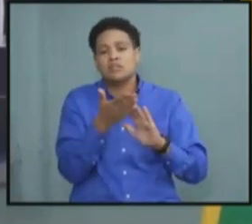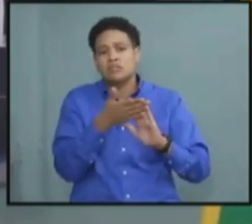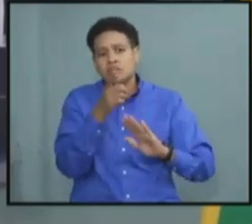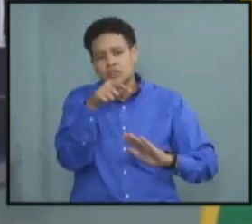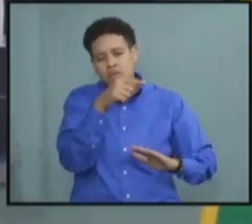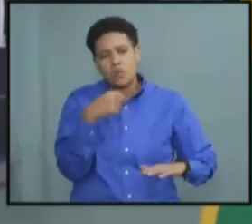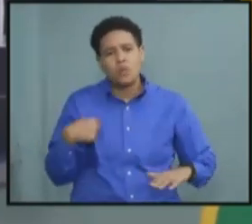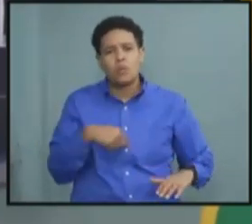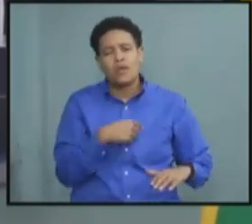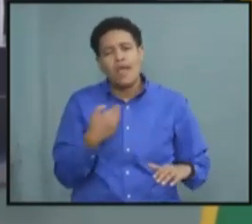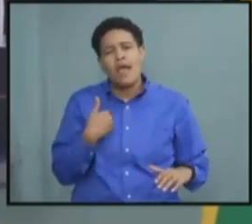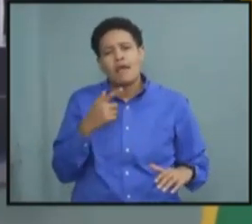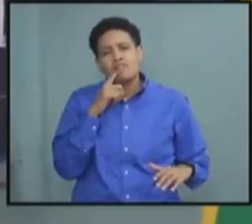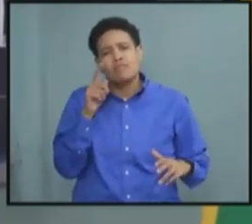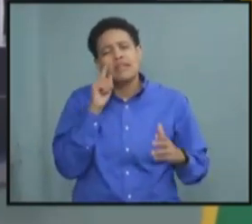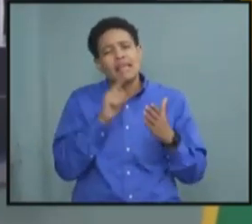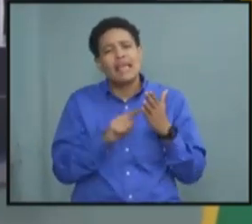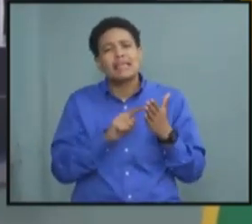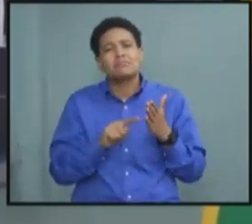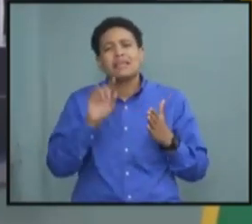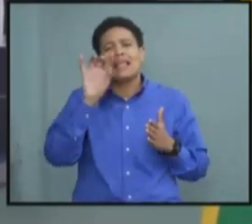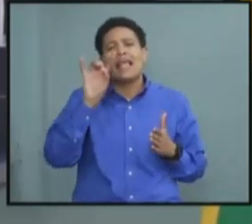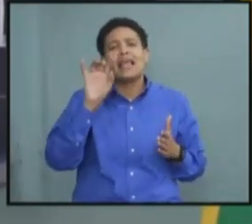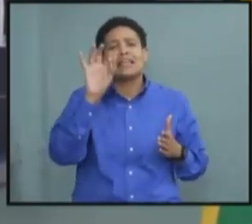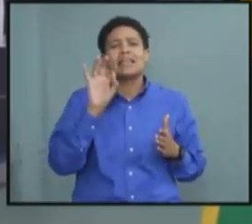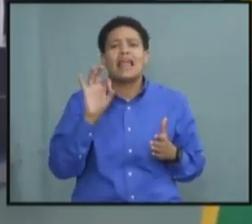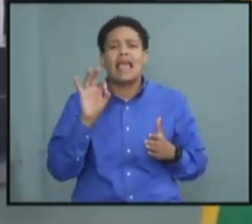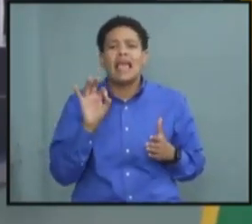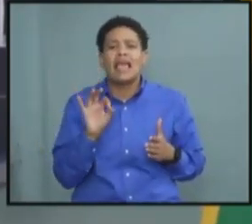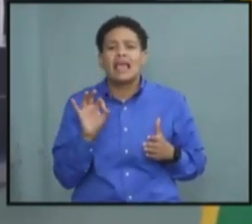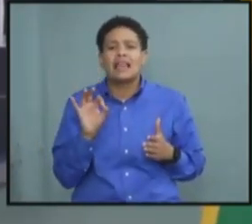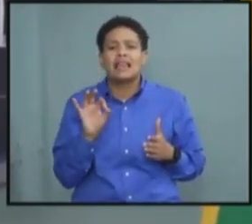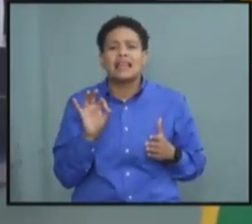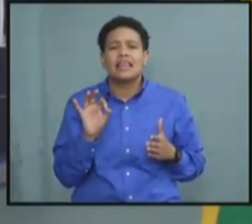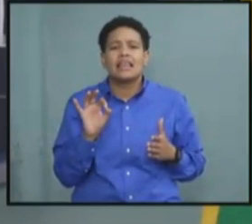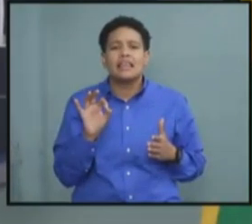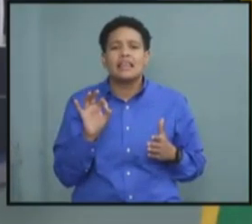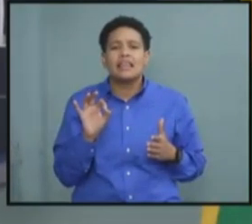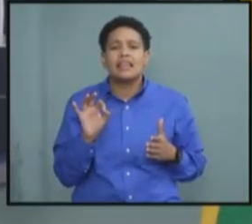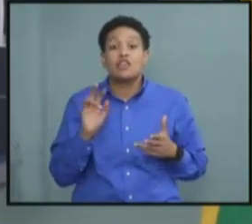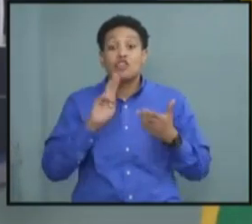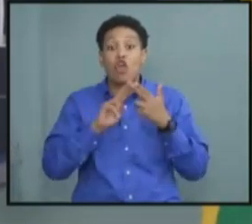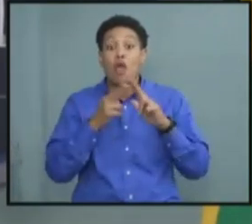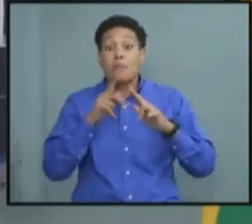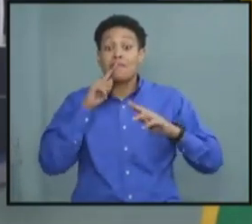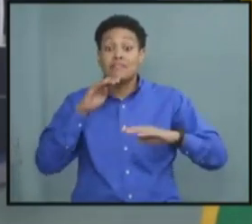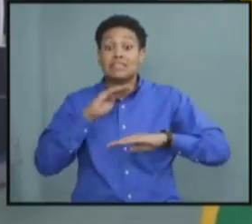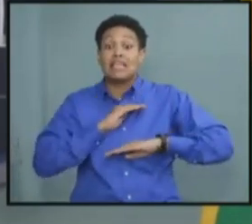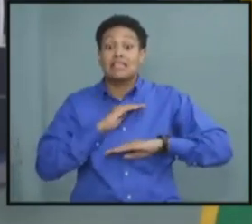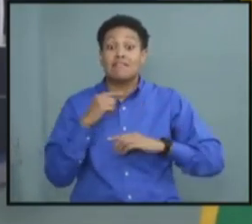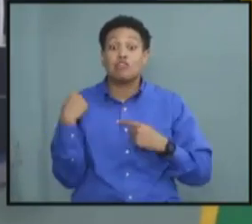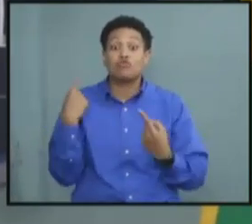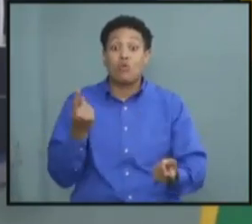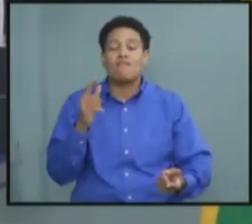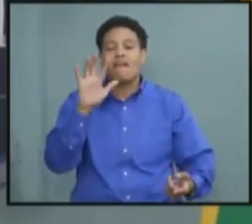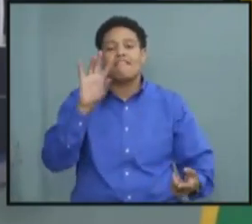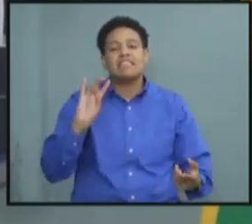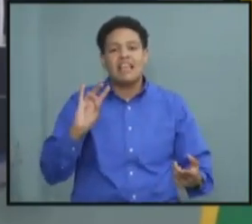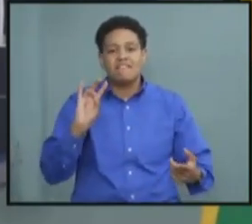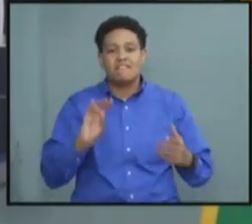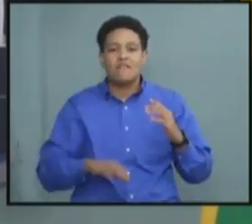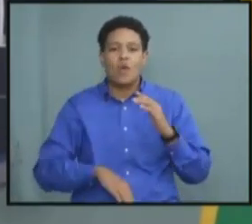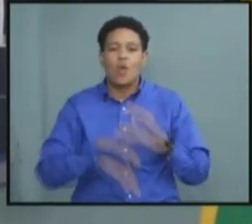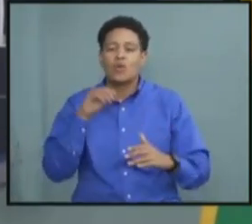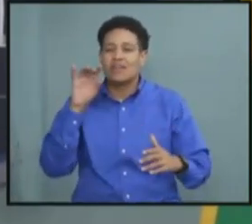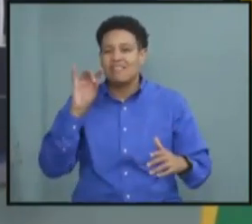have inspected 89. The number of satisfactory so far is 57, but